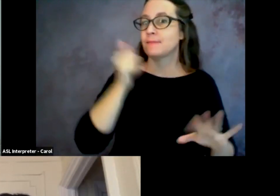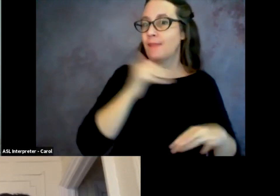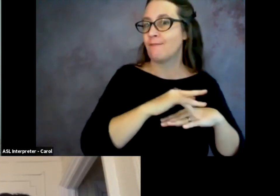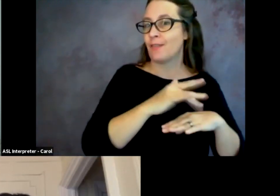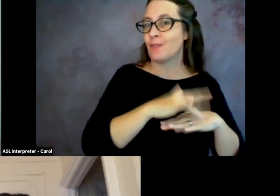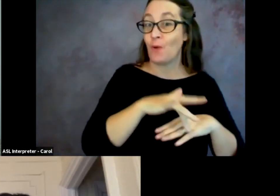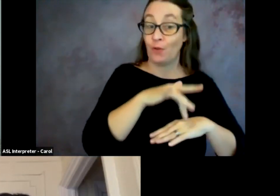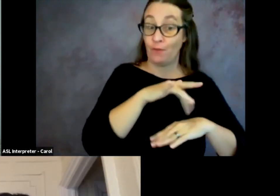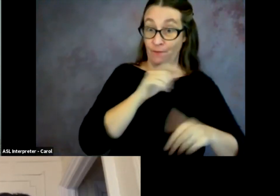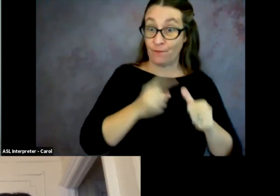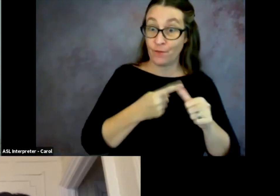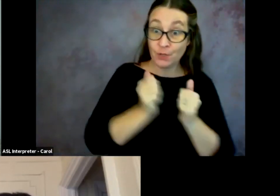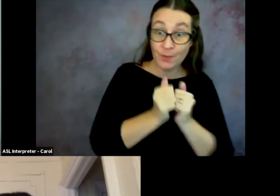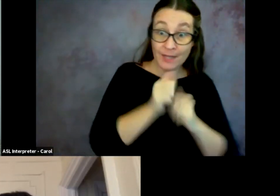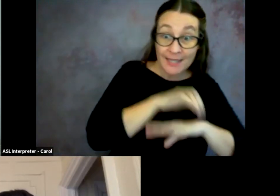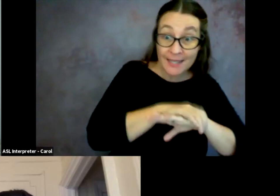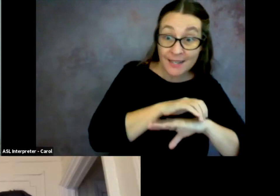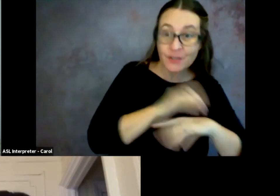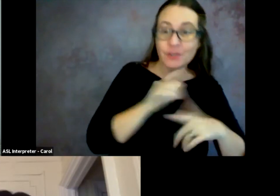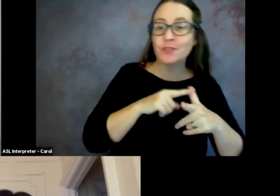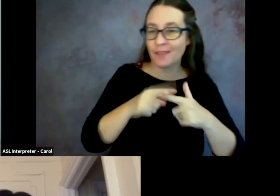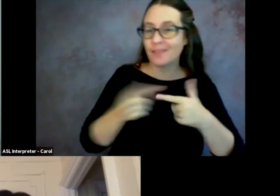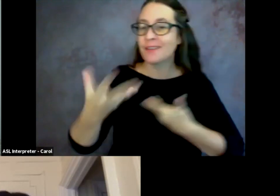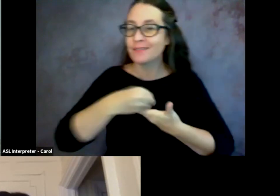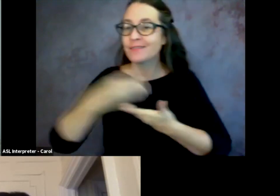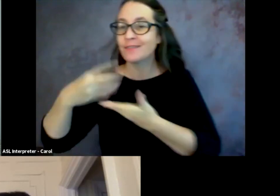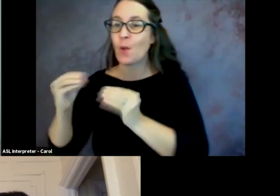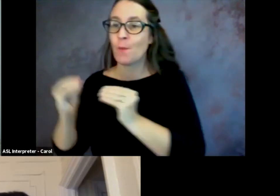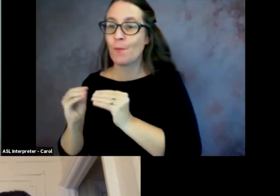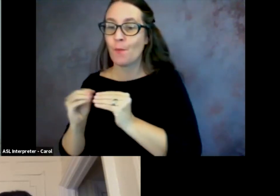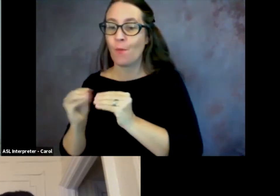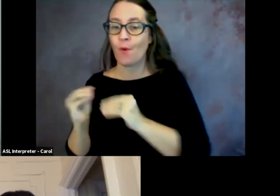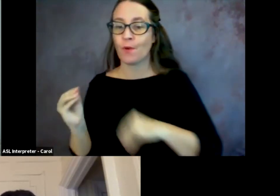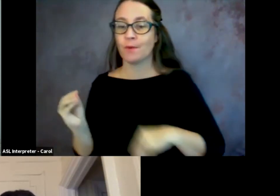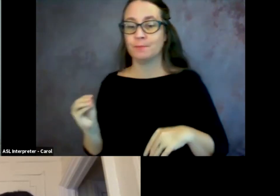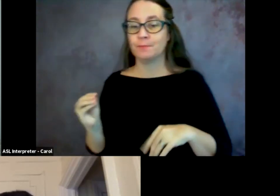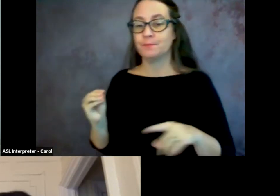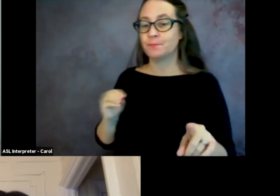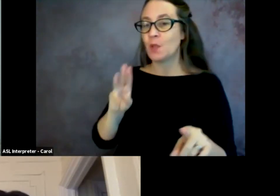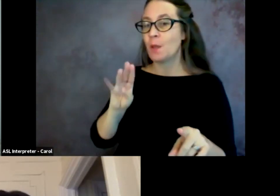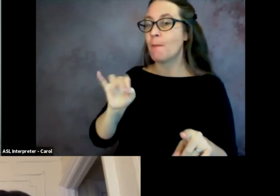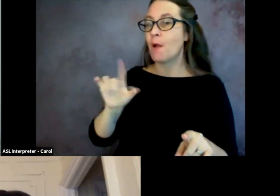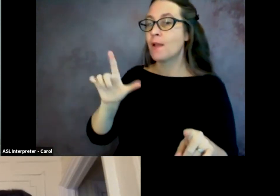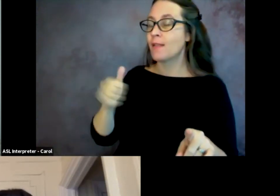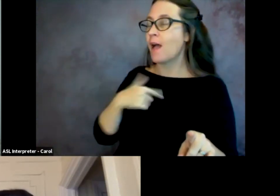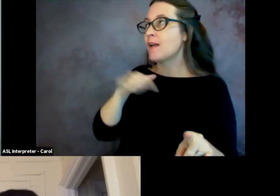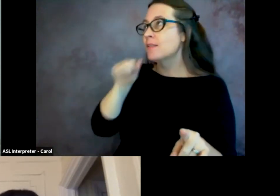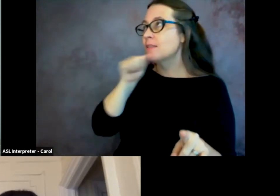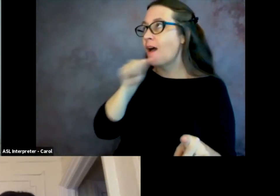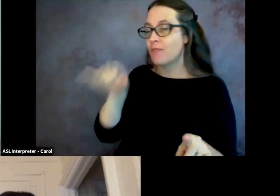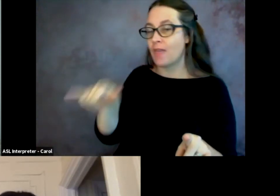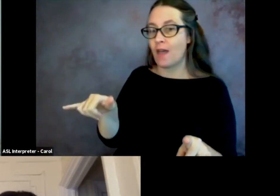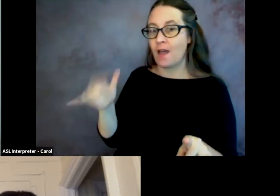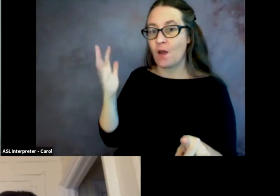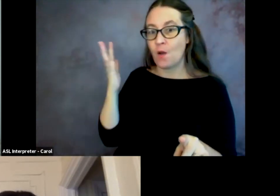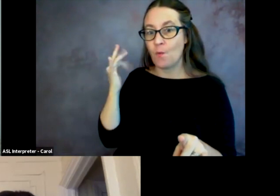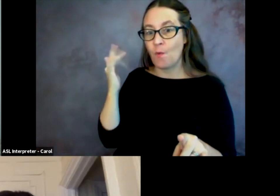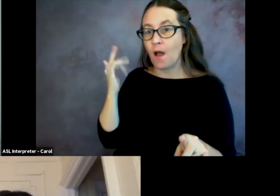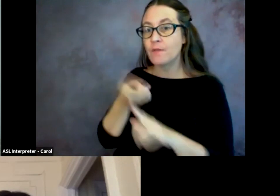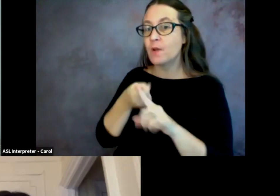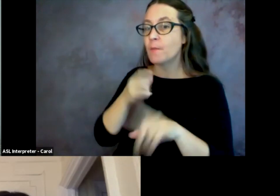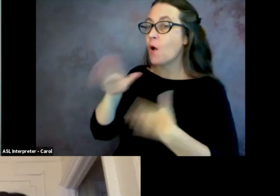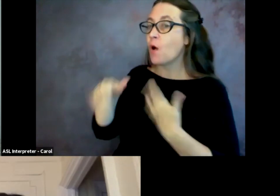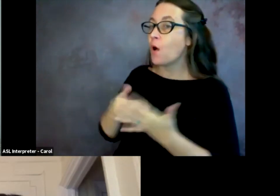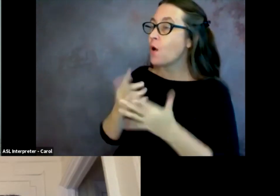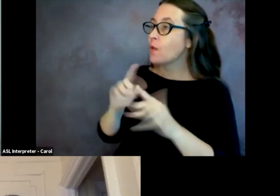English, and then we'll expand. I love that because out of all the tools that I use to